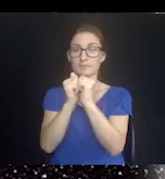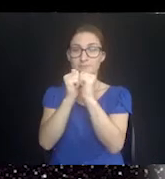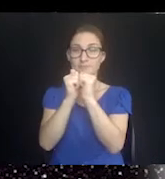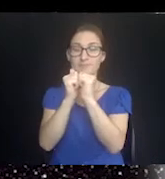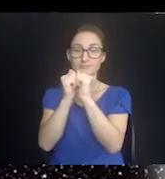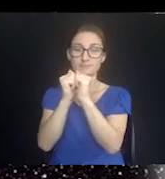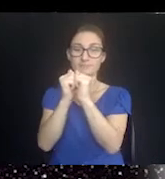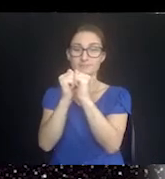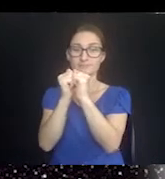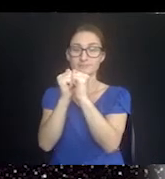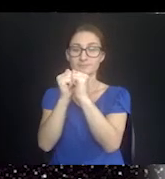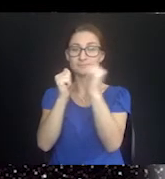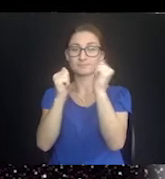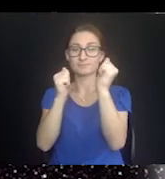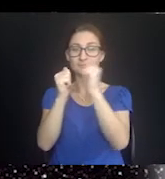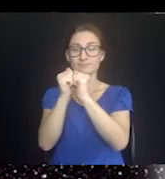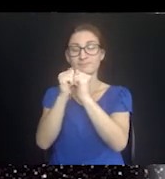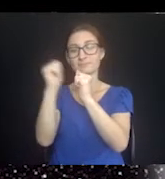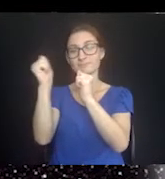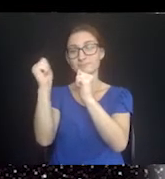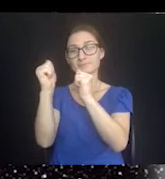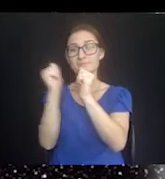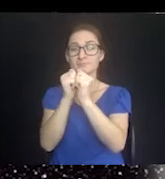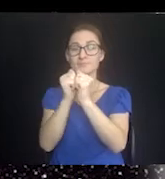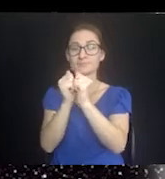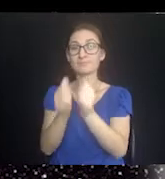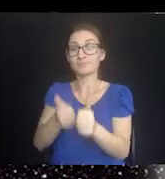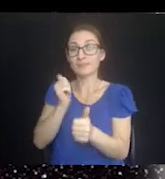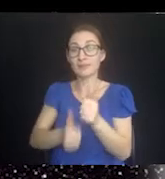brain in our head, we have two.